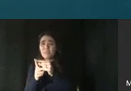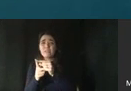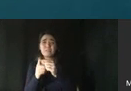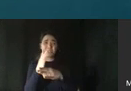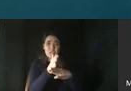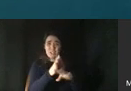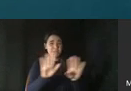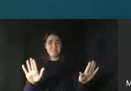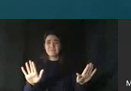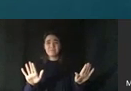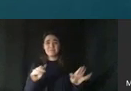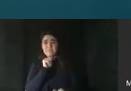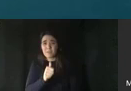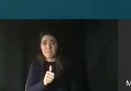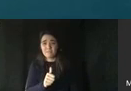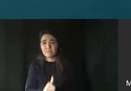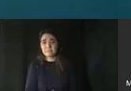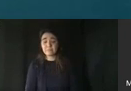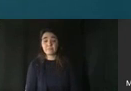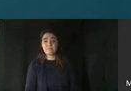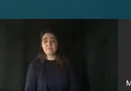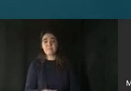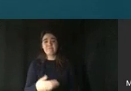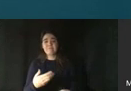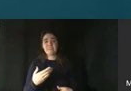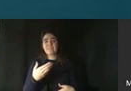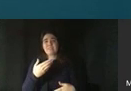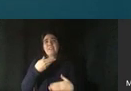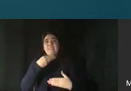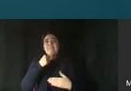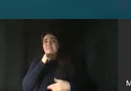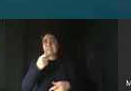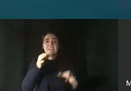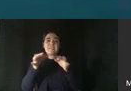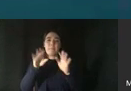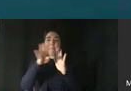going on, the background of what's going on.